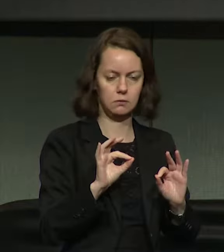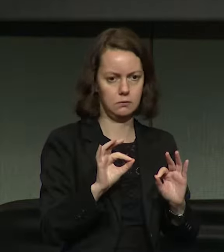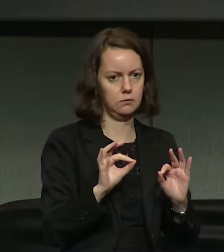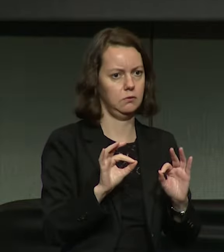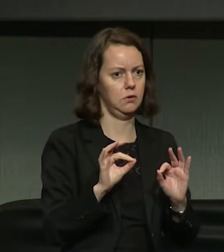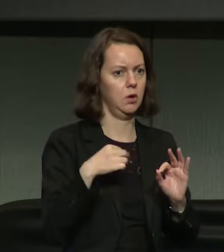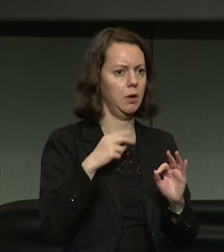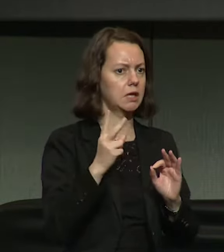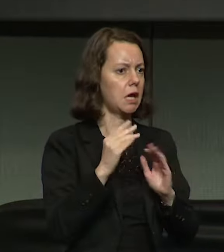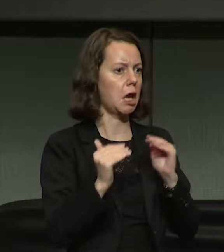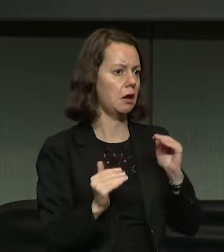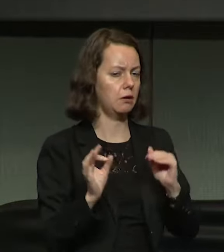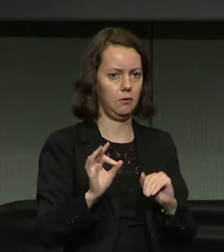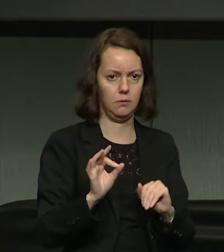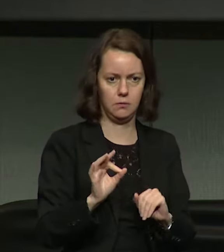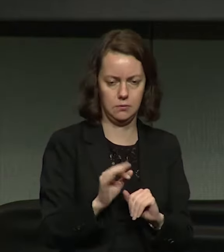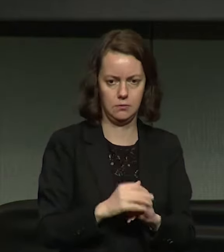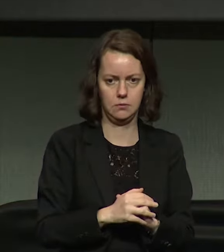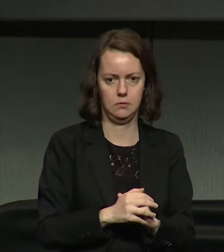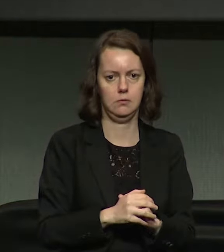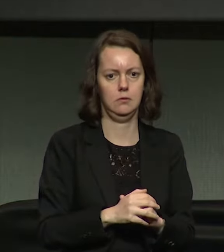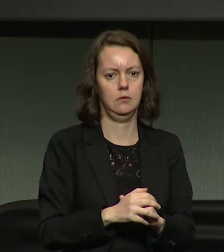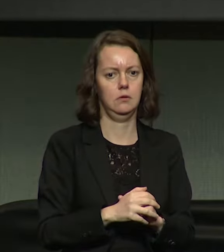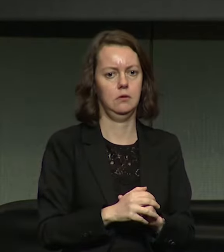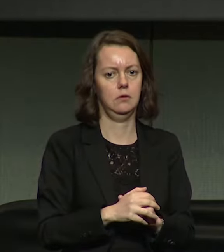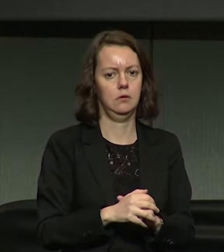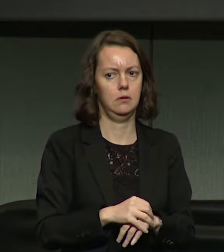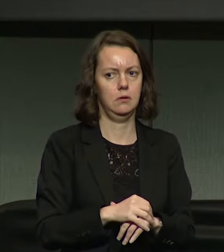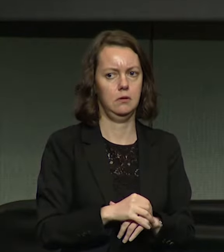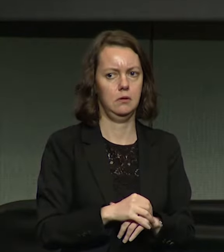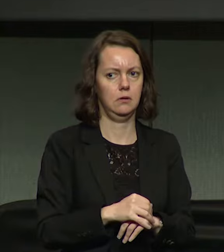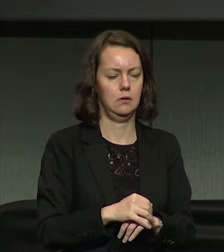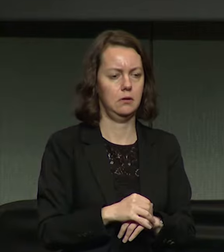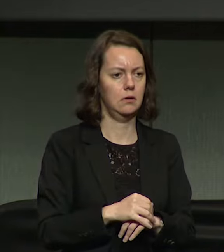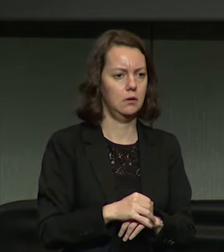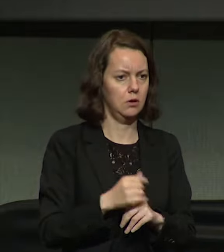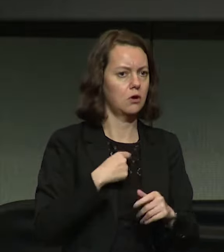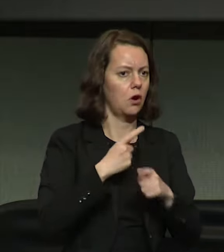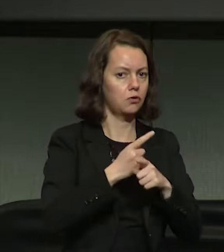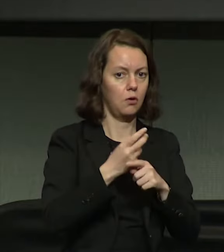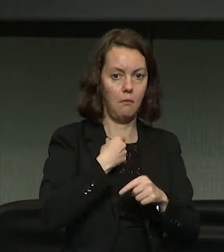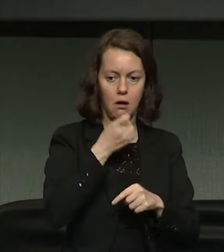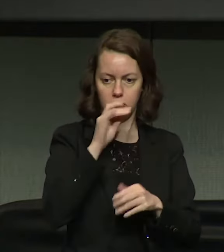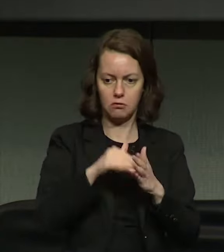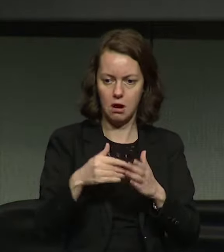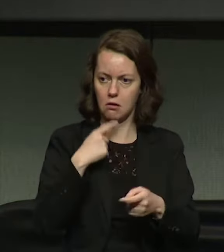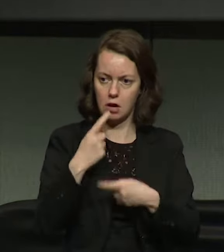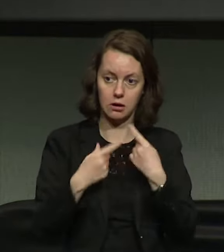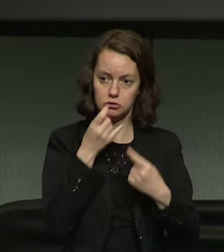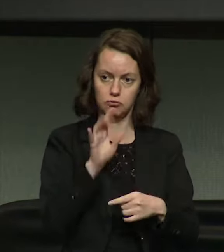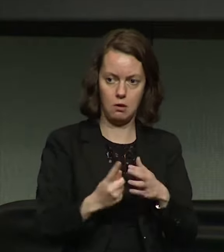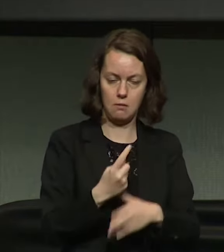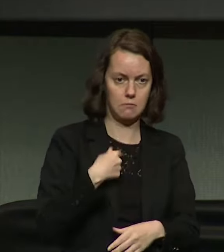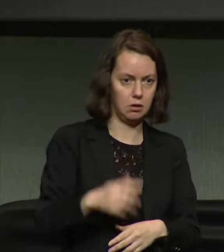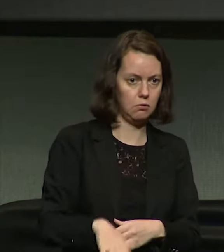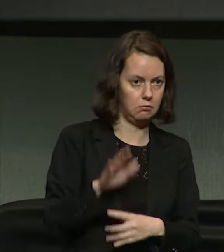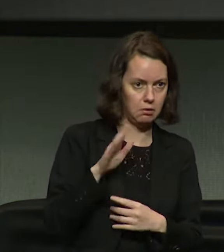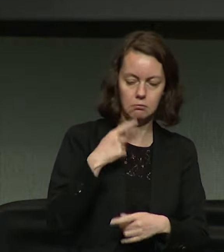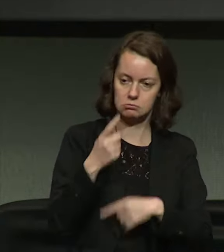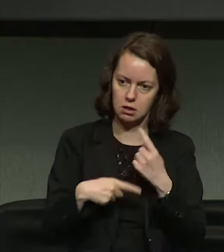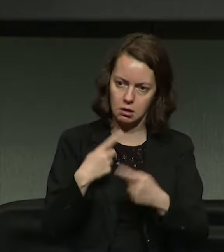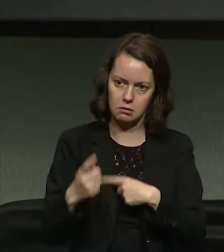were second-rate citizens. And so when we talked about that, and I talked to my own kids in this way, when